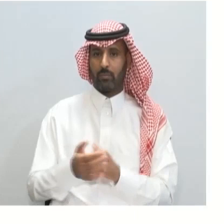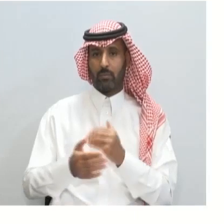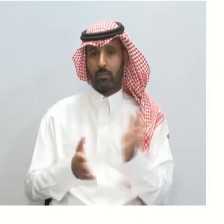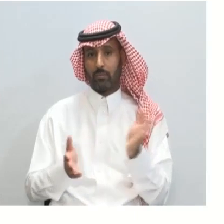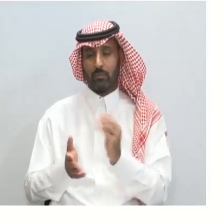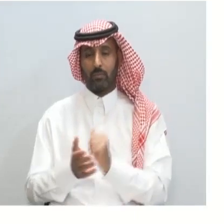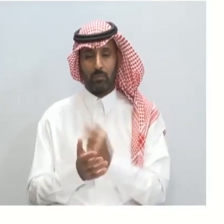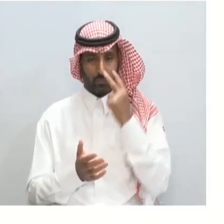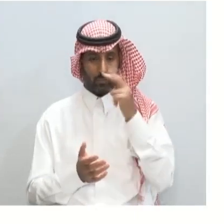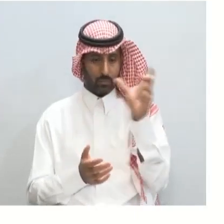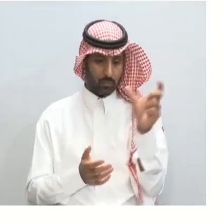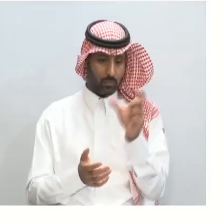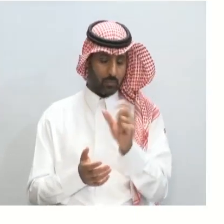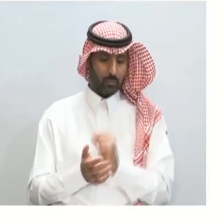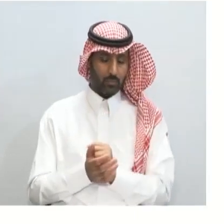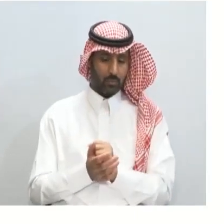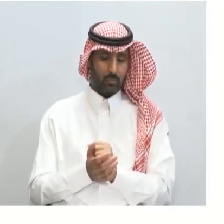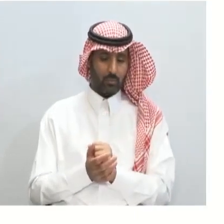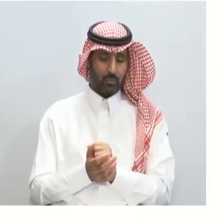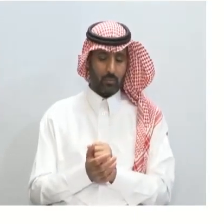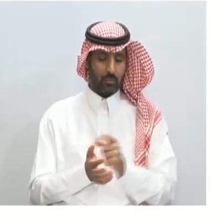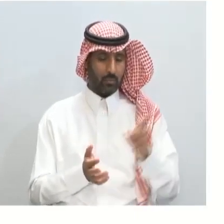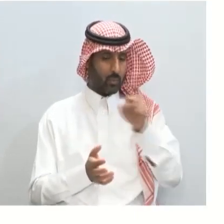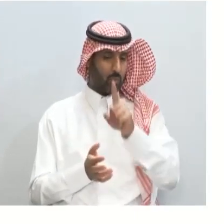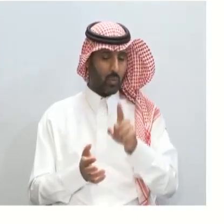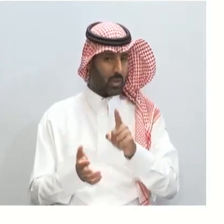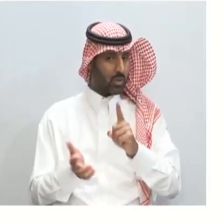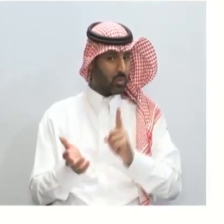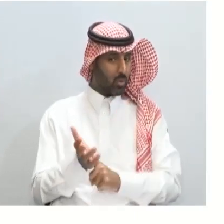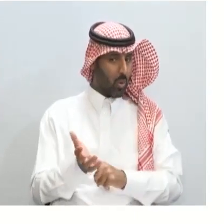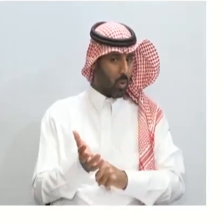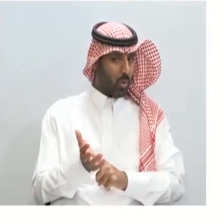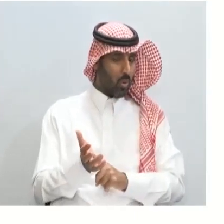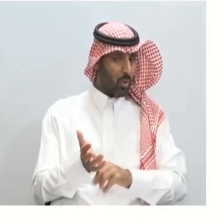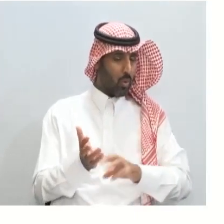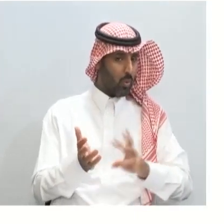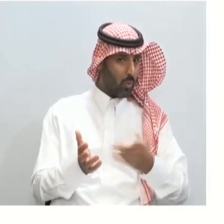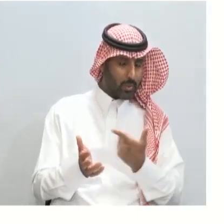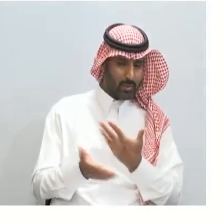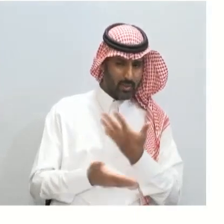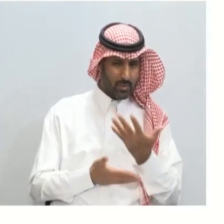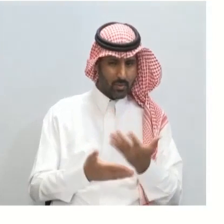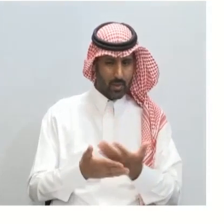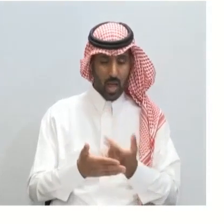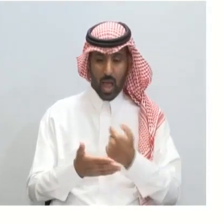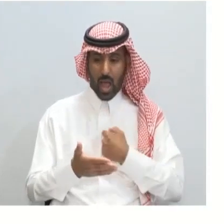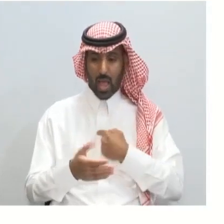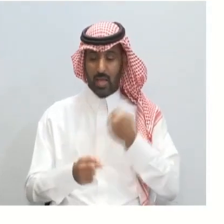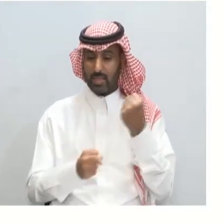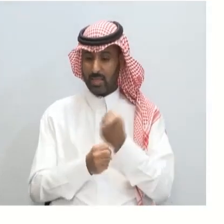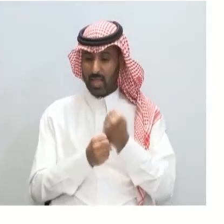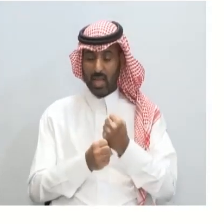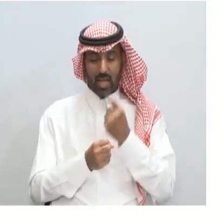So notice here, when Majid asks Shor what's going on, he said, I work in a clothing store. Last